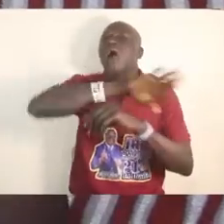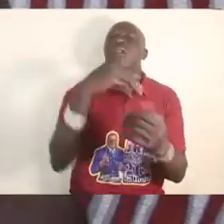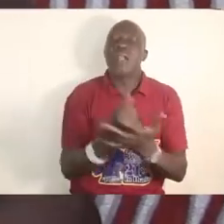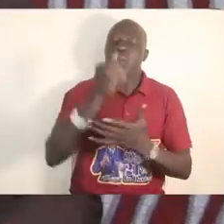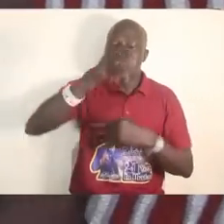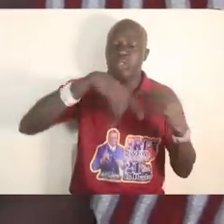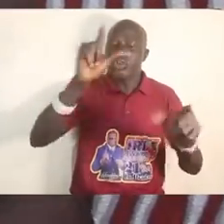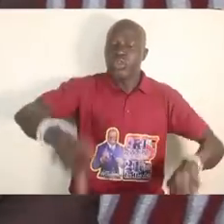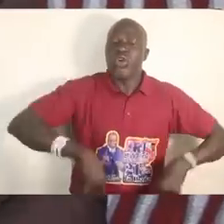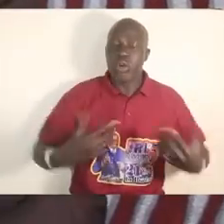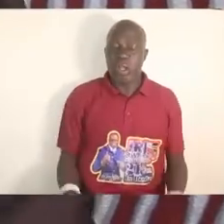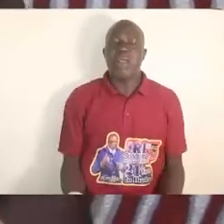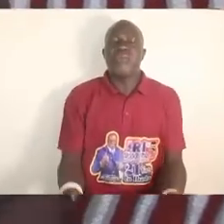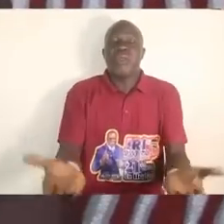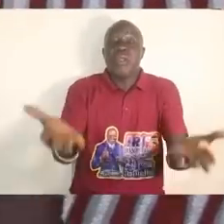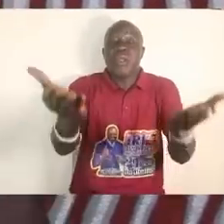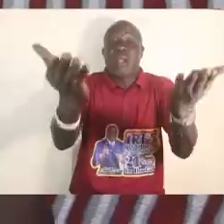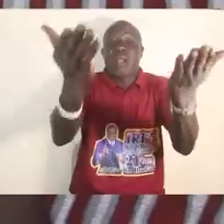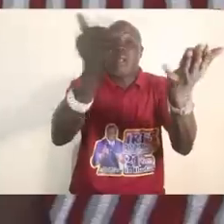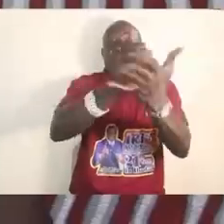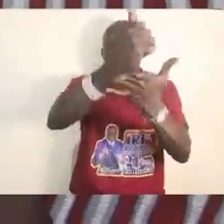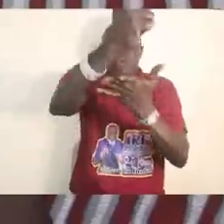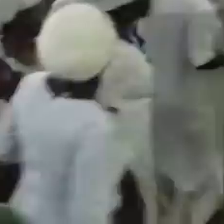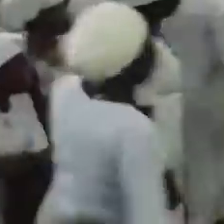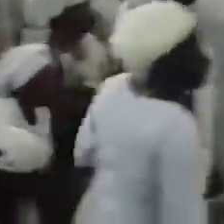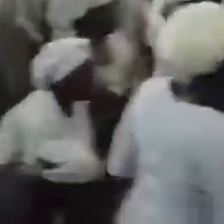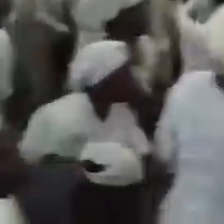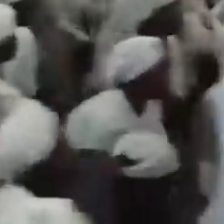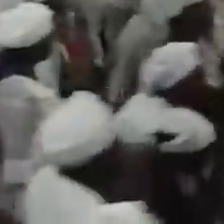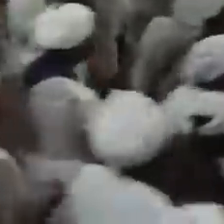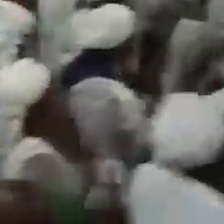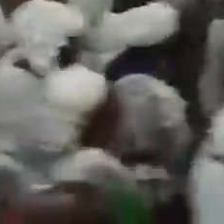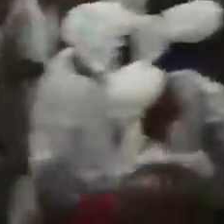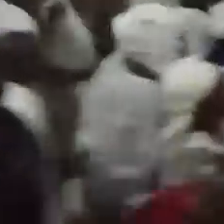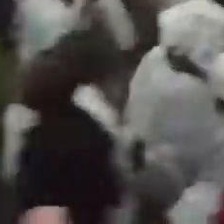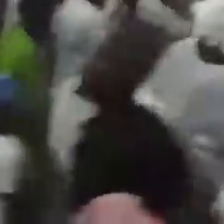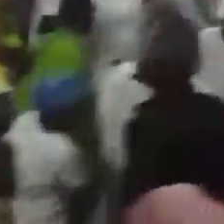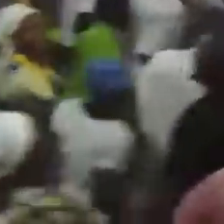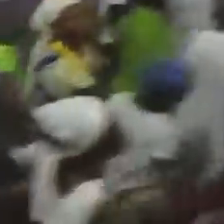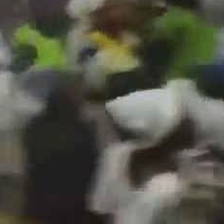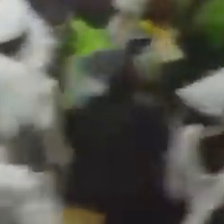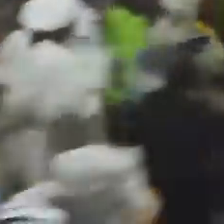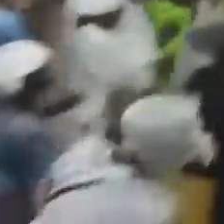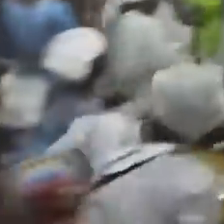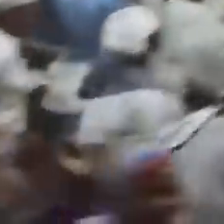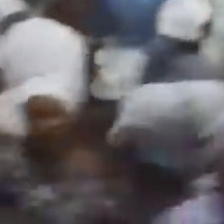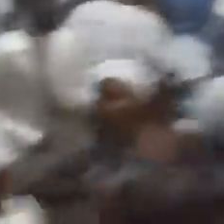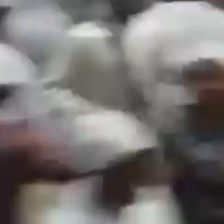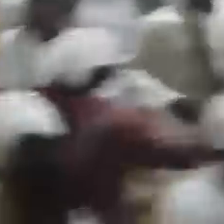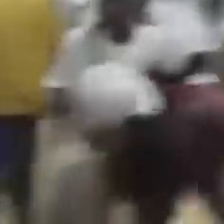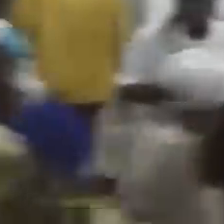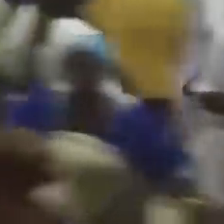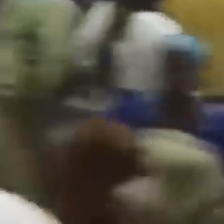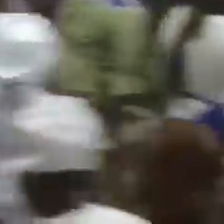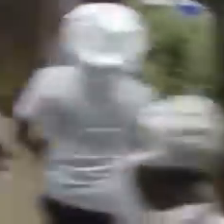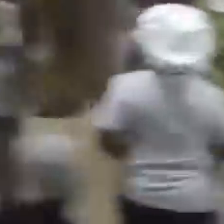Jesus. In the name of Jesus. I hear the attitude. Amen. Amen. Love rise. He's taking me to higher level. Omo Olorun o